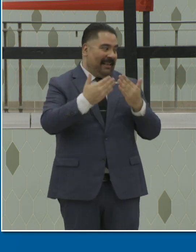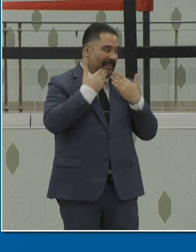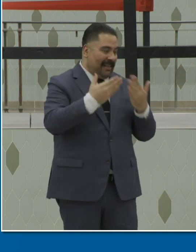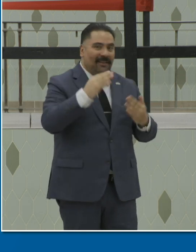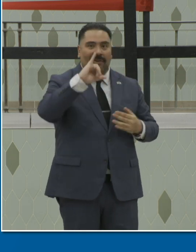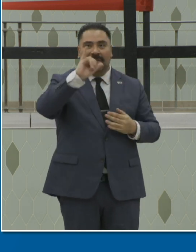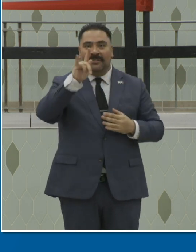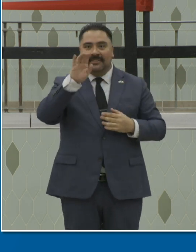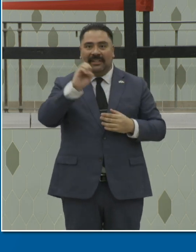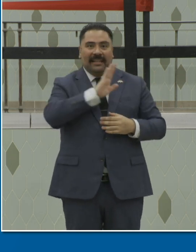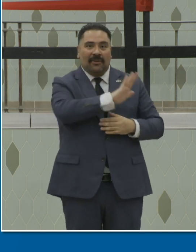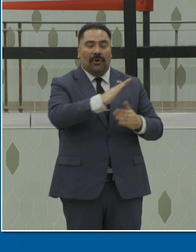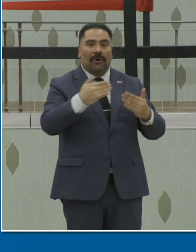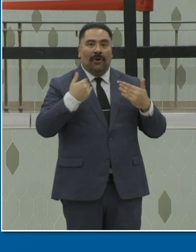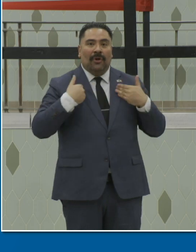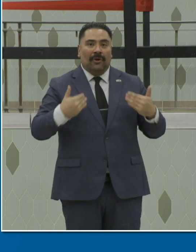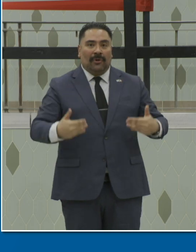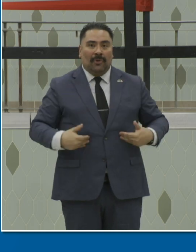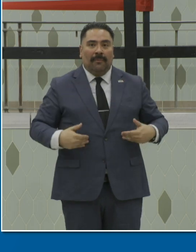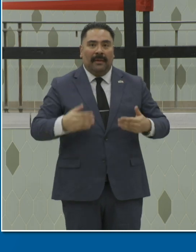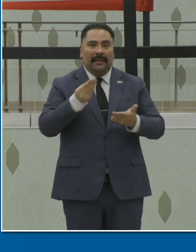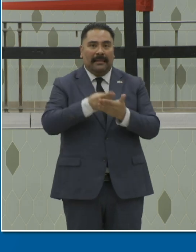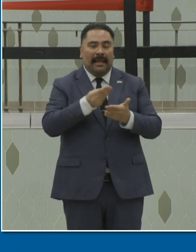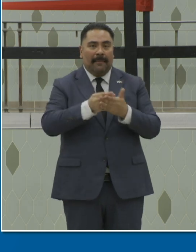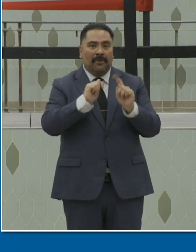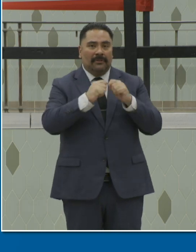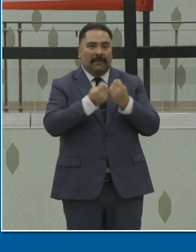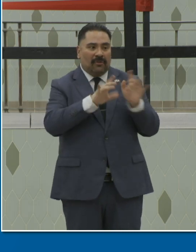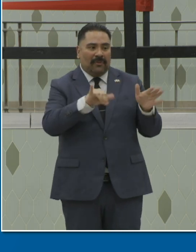Jackie, and your human capital team for doing that.